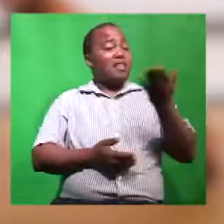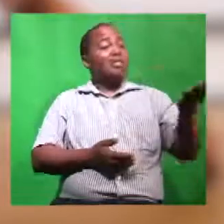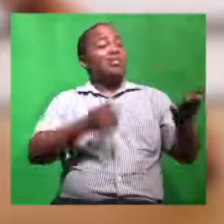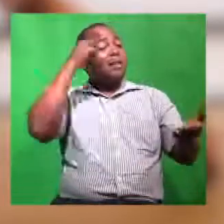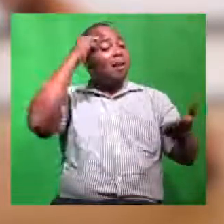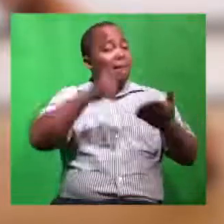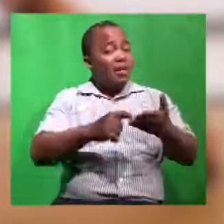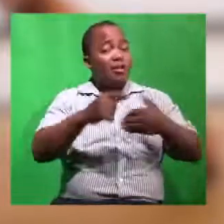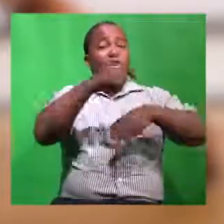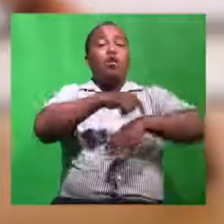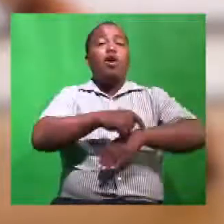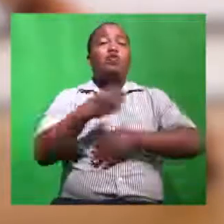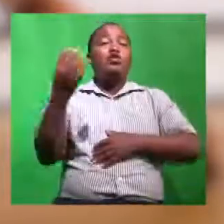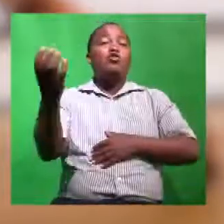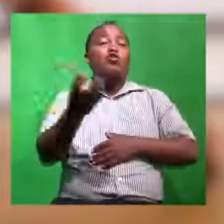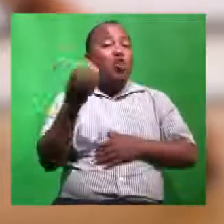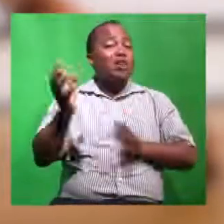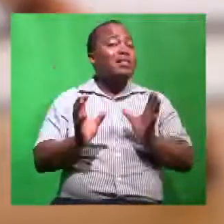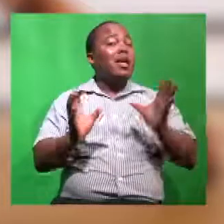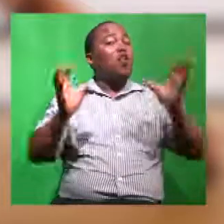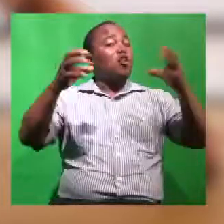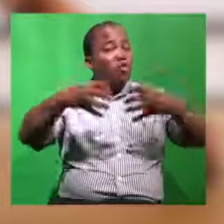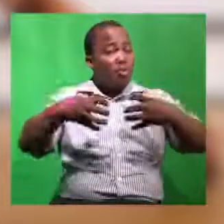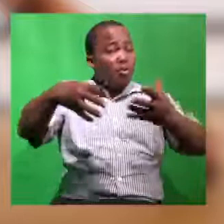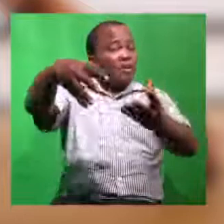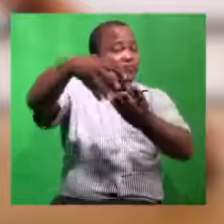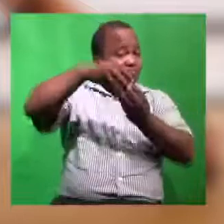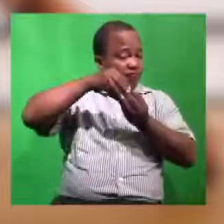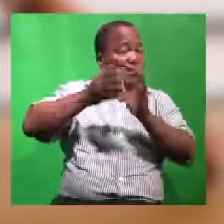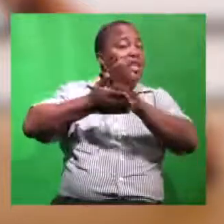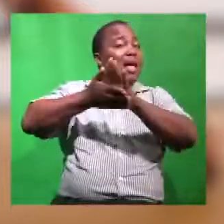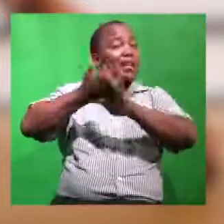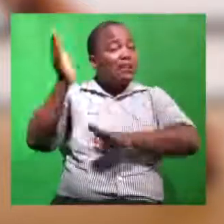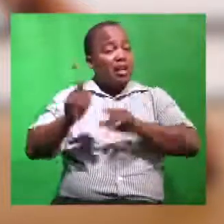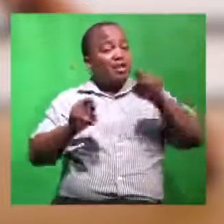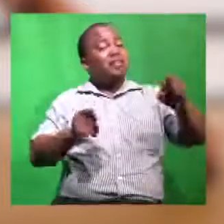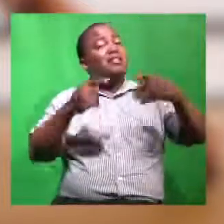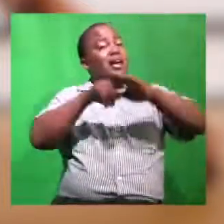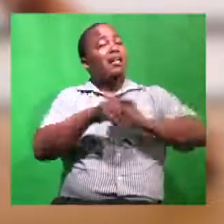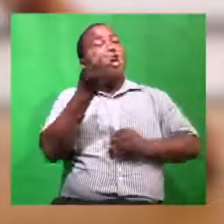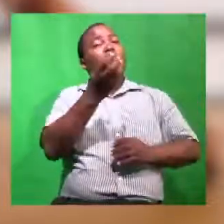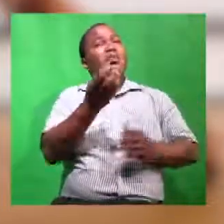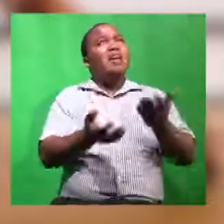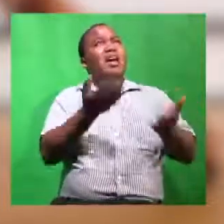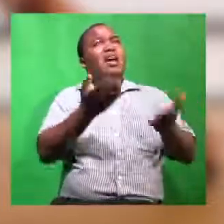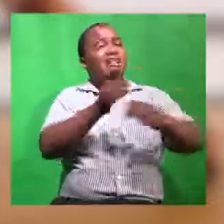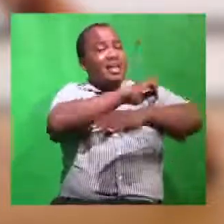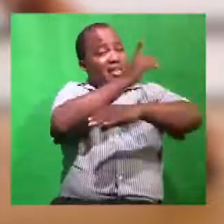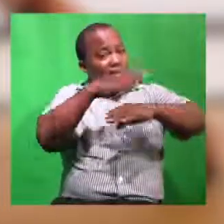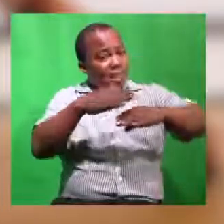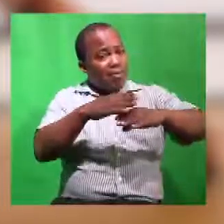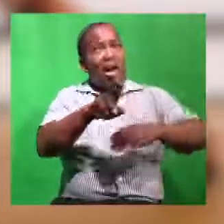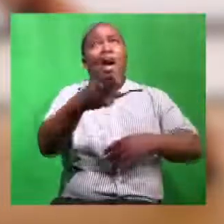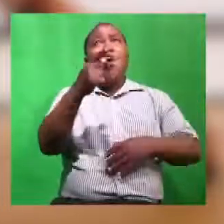it means when social group is organized or is established, is there in the communities, maybe in Zanzibar or